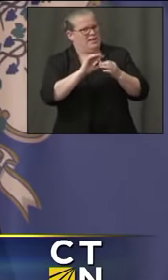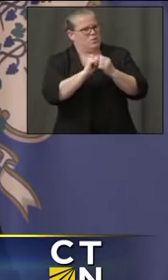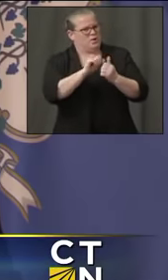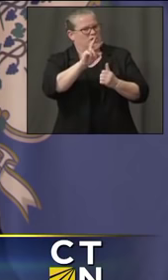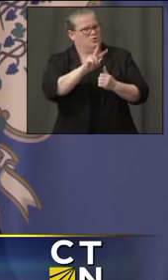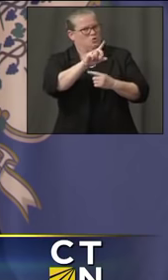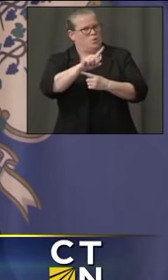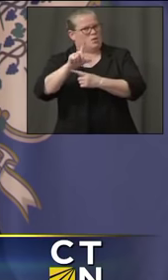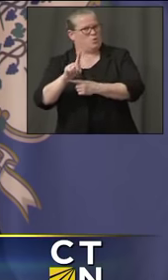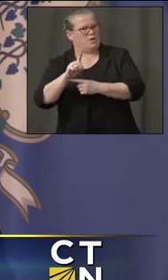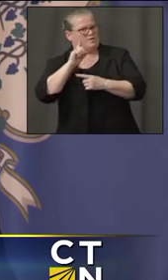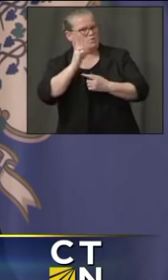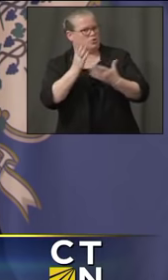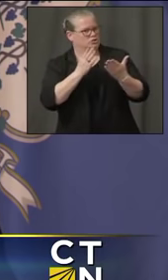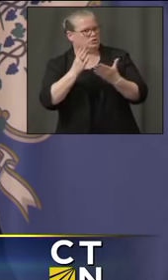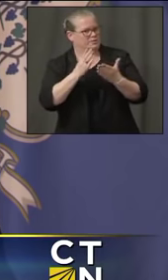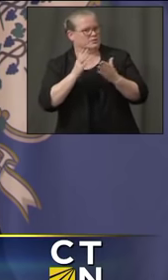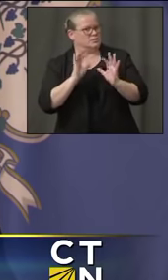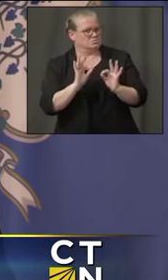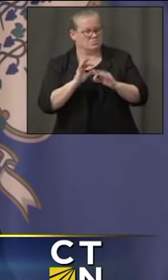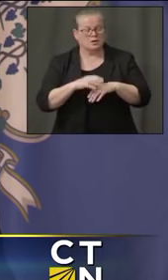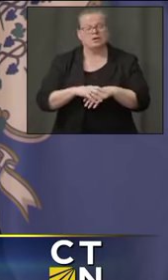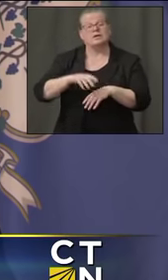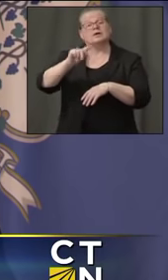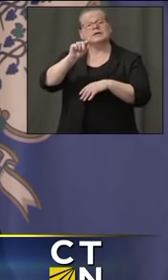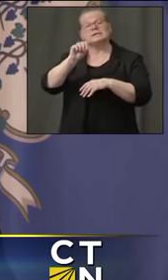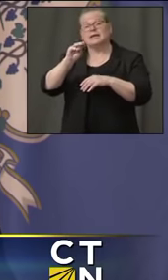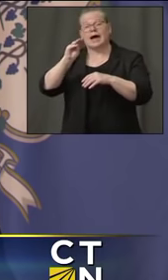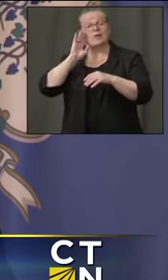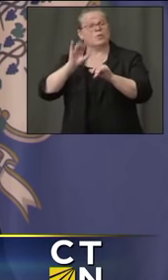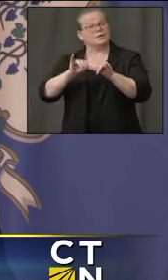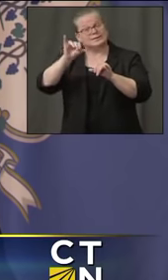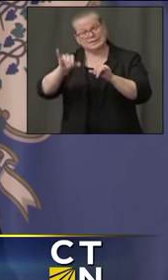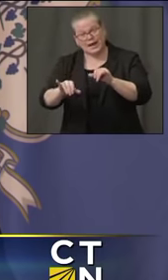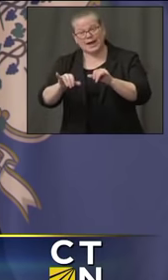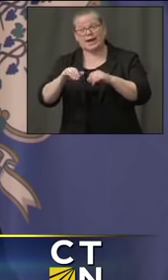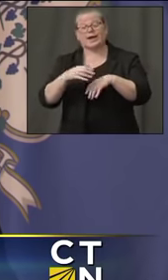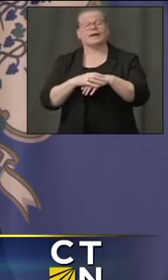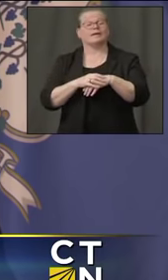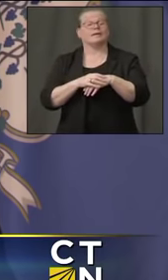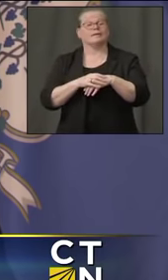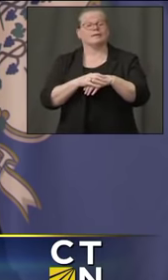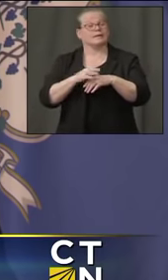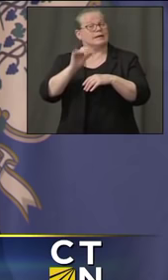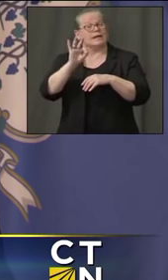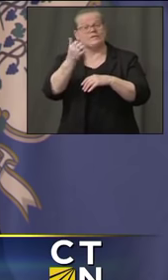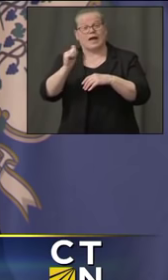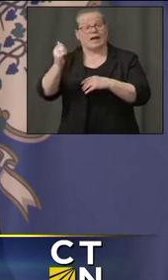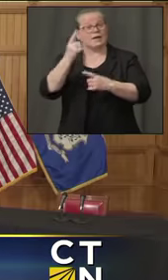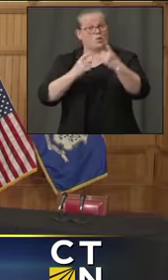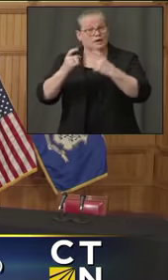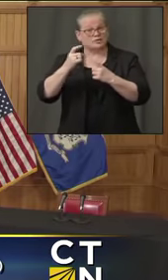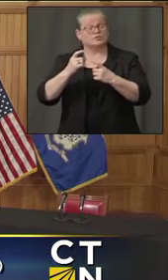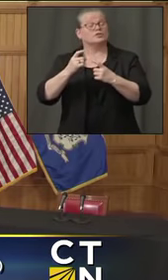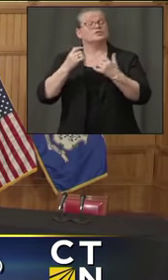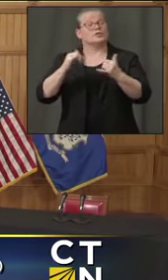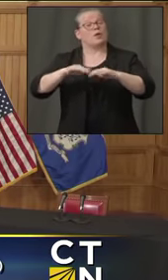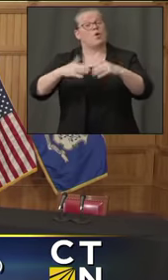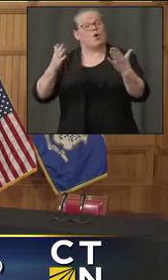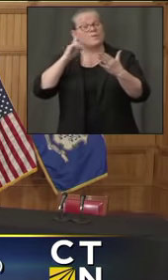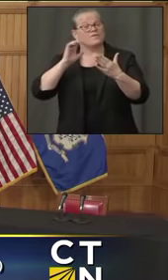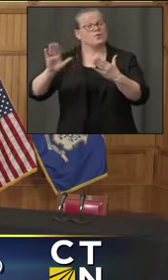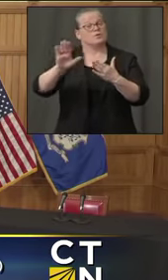if any questions as well, and per usual, we got Paul and Josh here as well. Boceto Media.